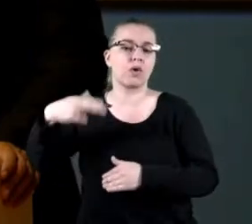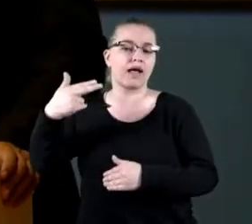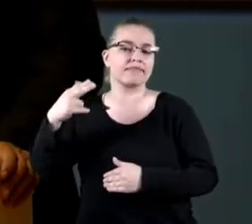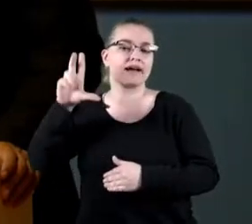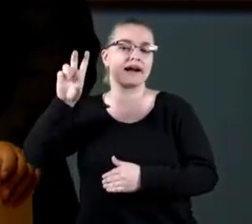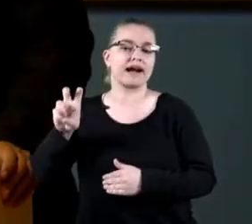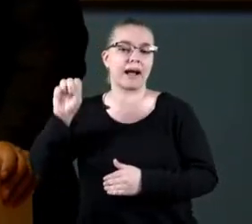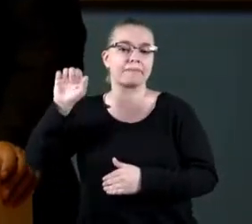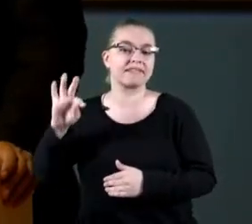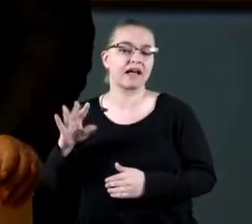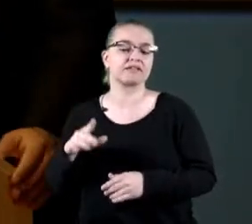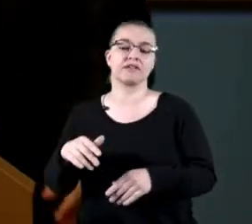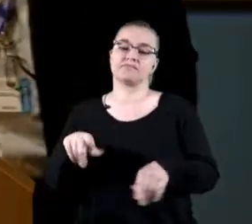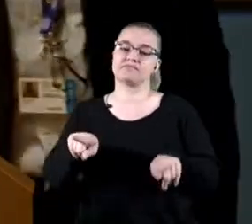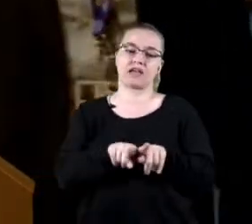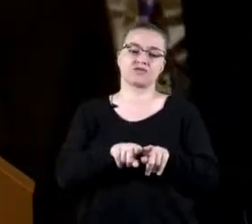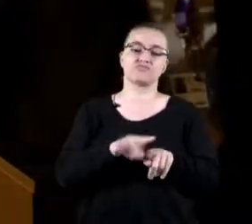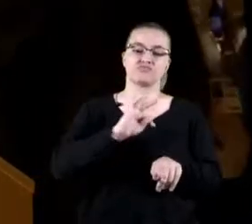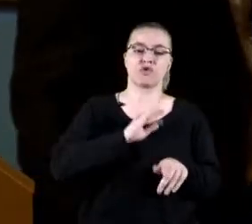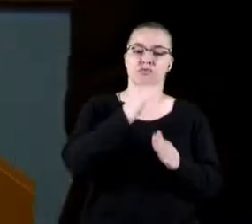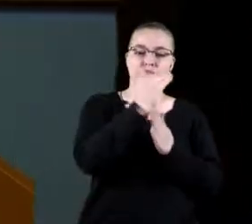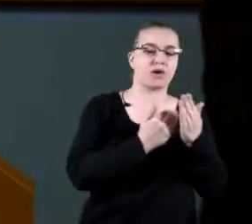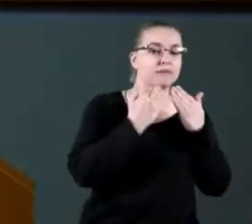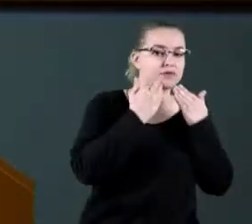Program. Thank you.